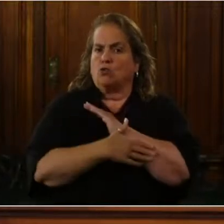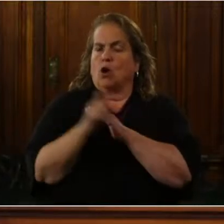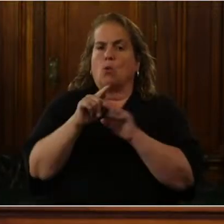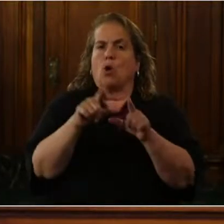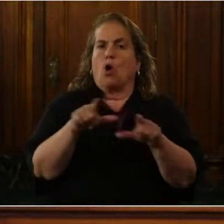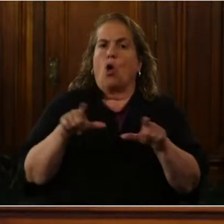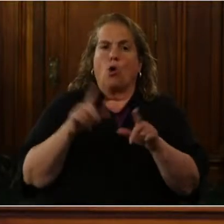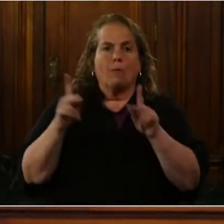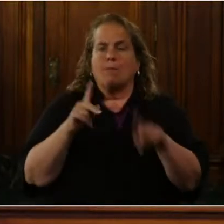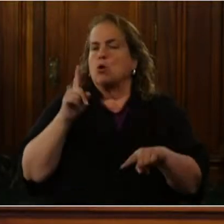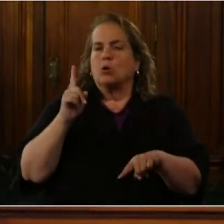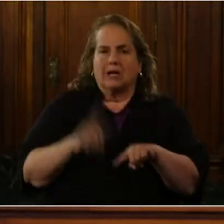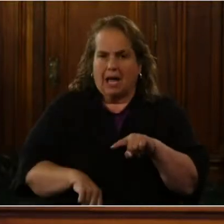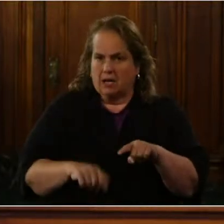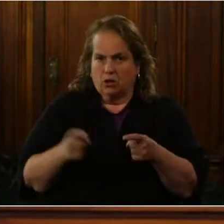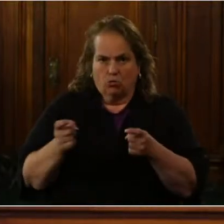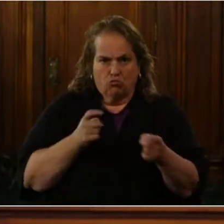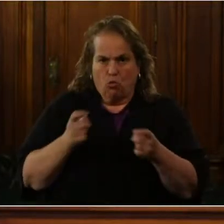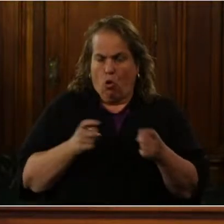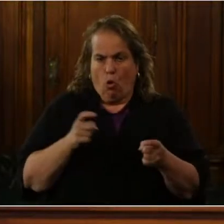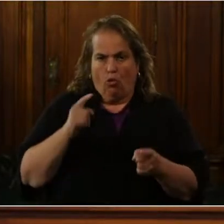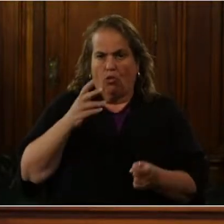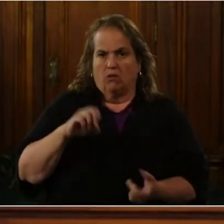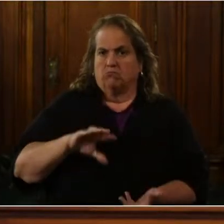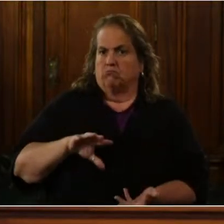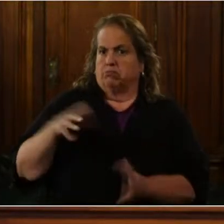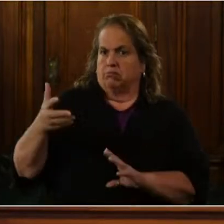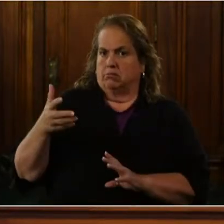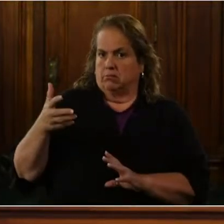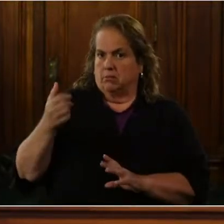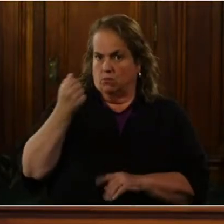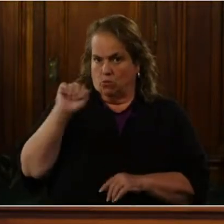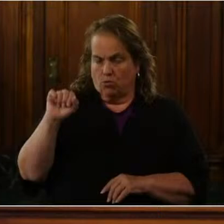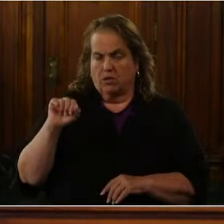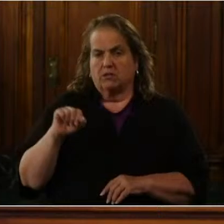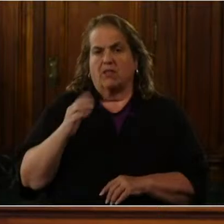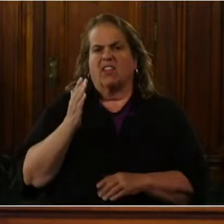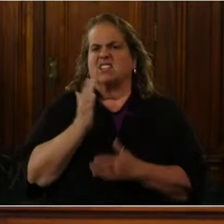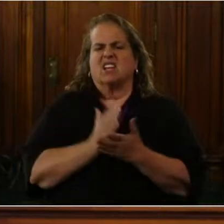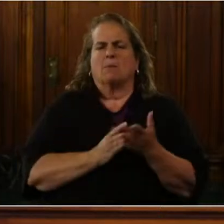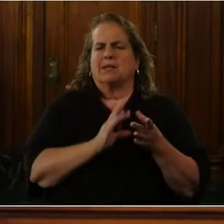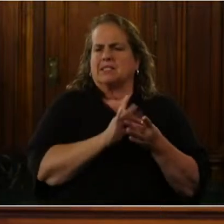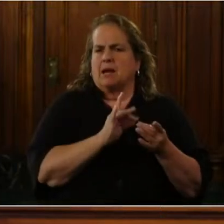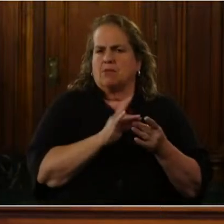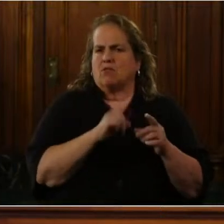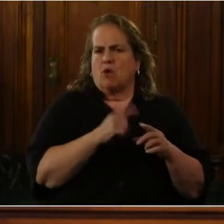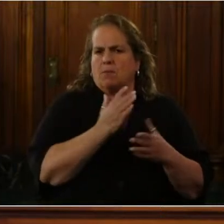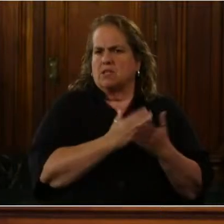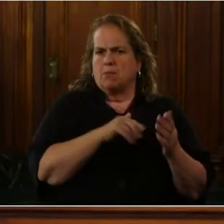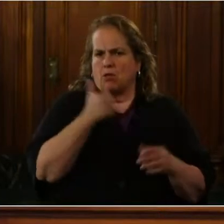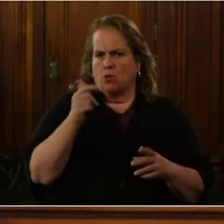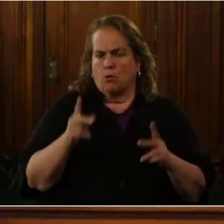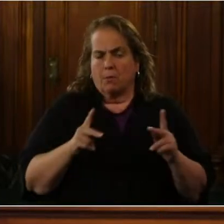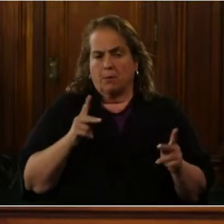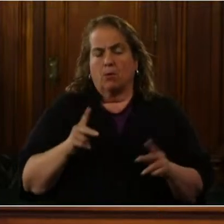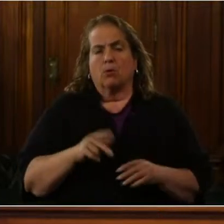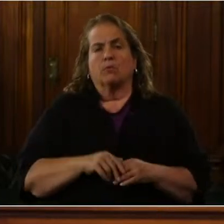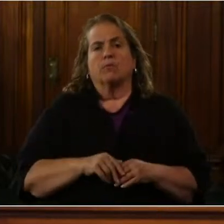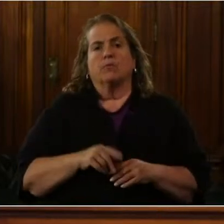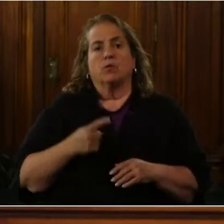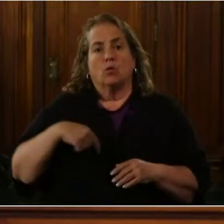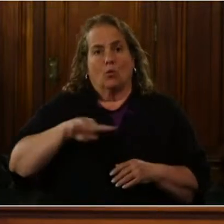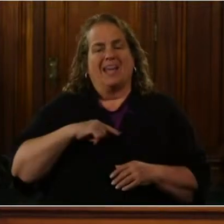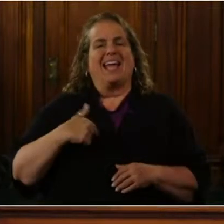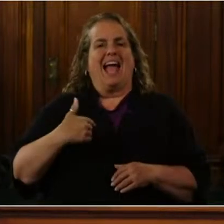are unable to control the unrest. Then there's some statements from some other folks. We have